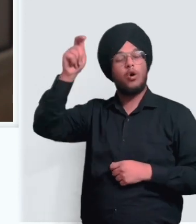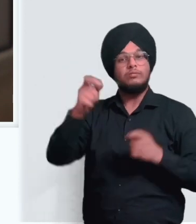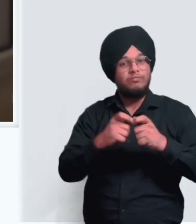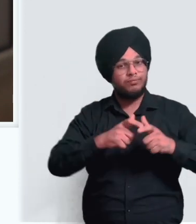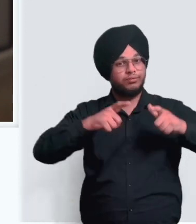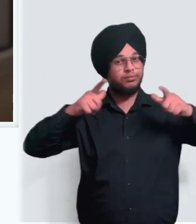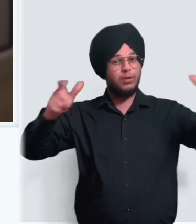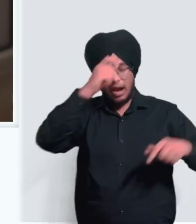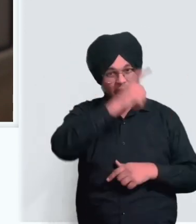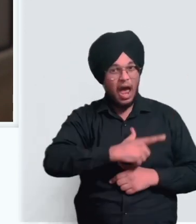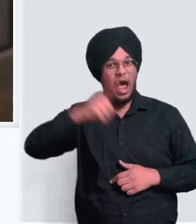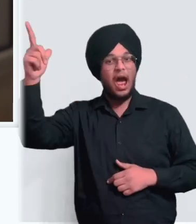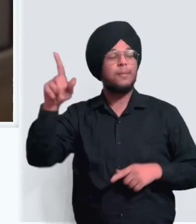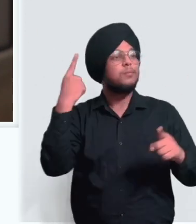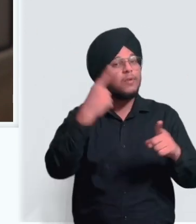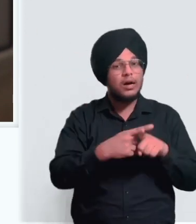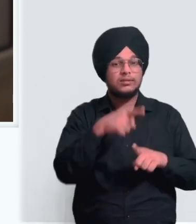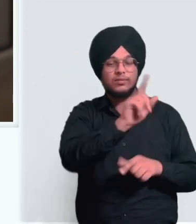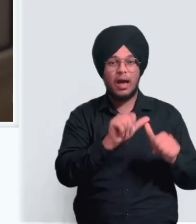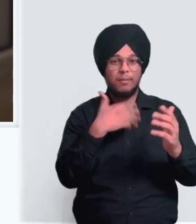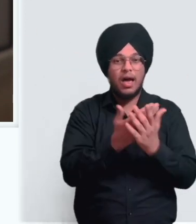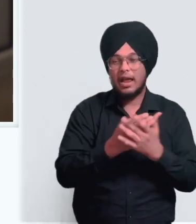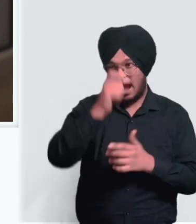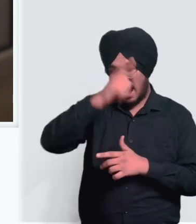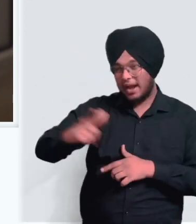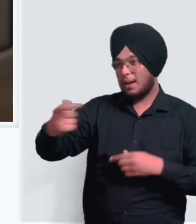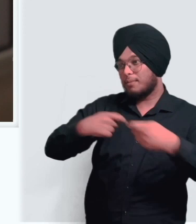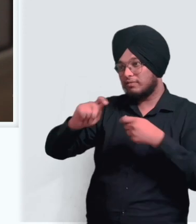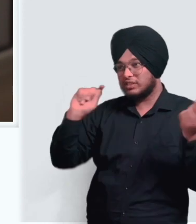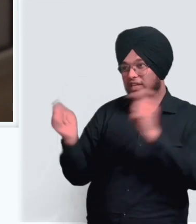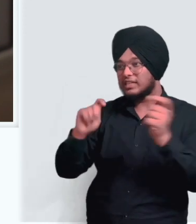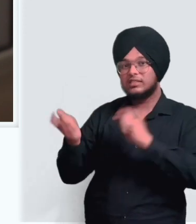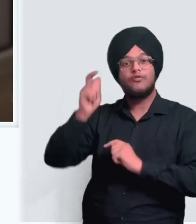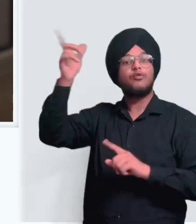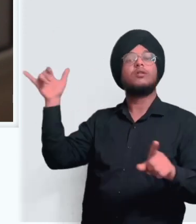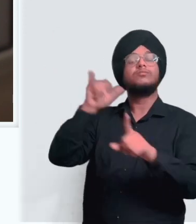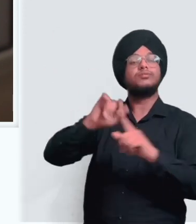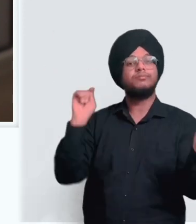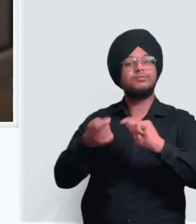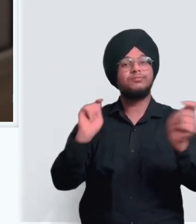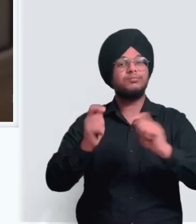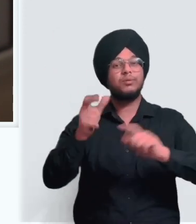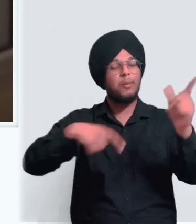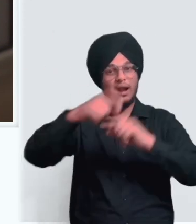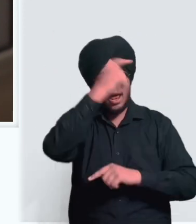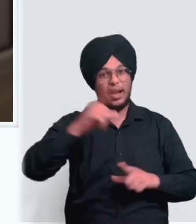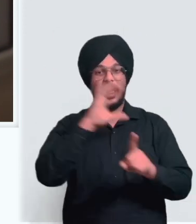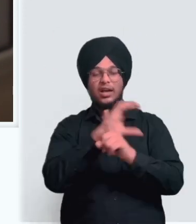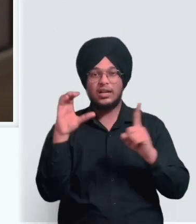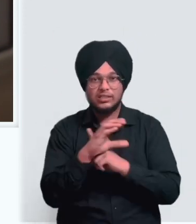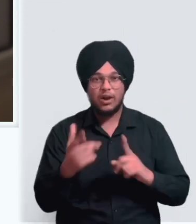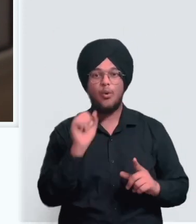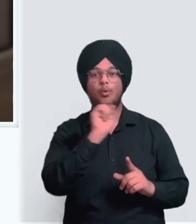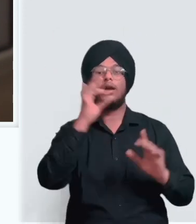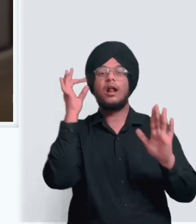rapidly expanding into the Indian subcontinent and were attempting to influence Indian behavior and social practices. This